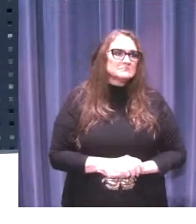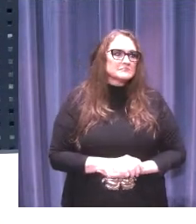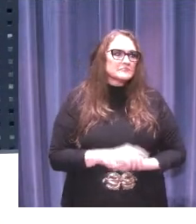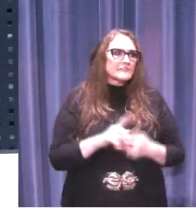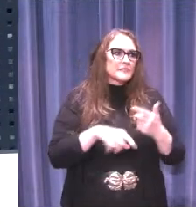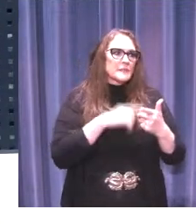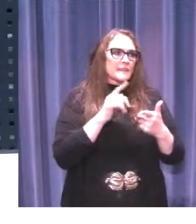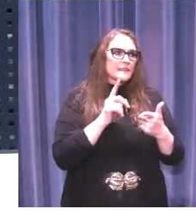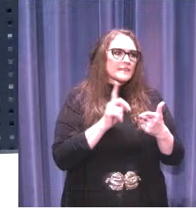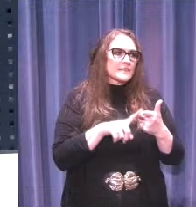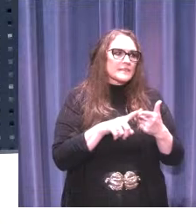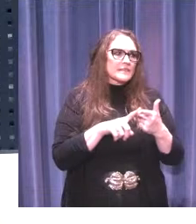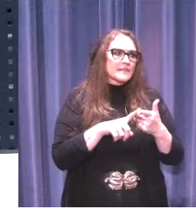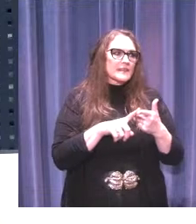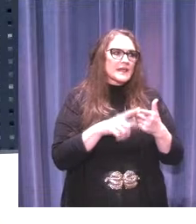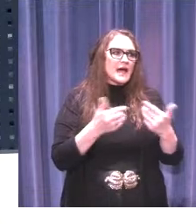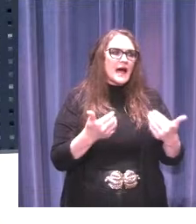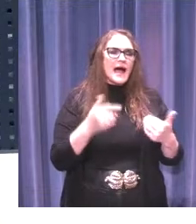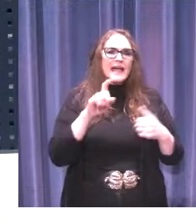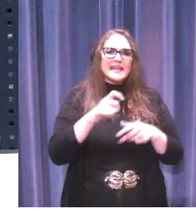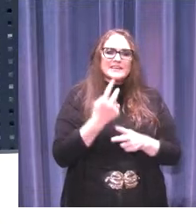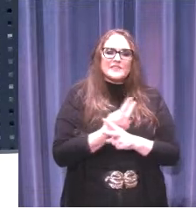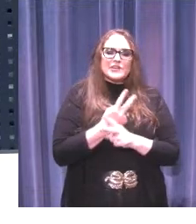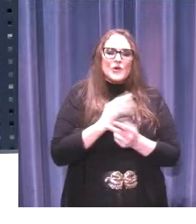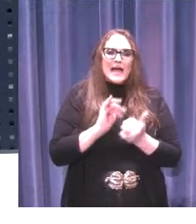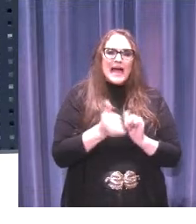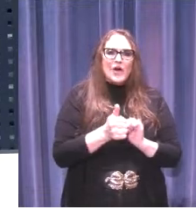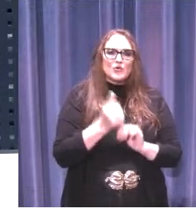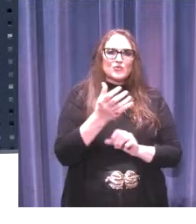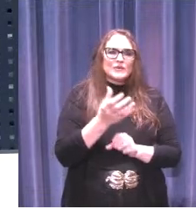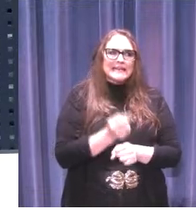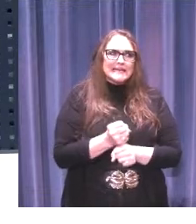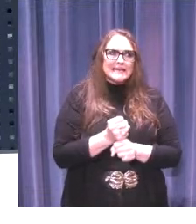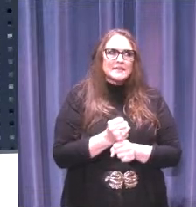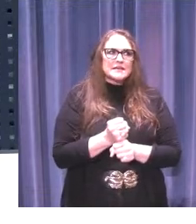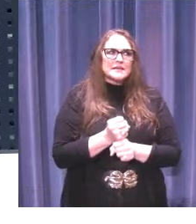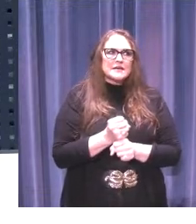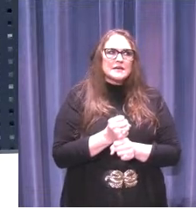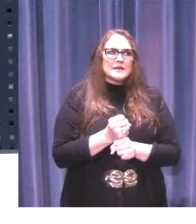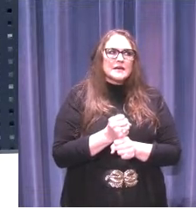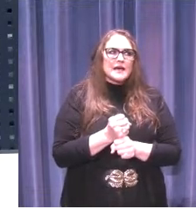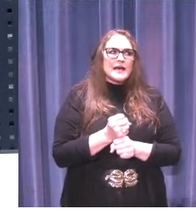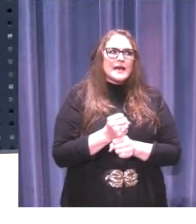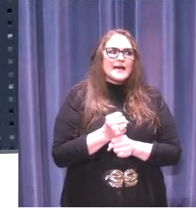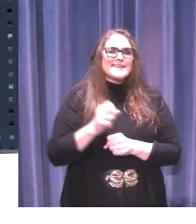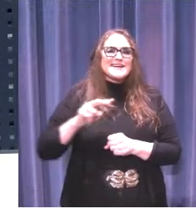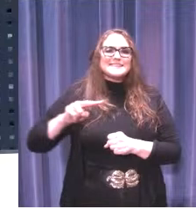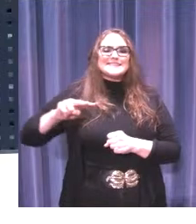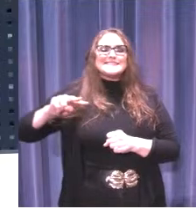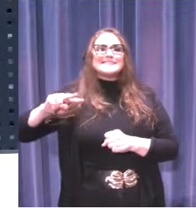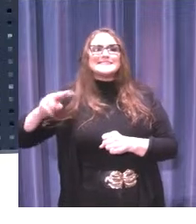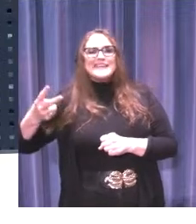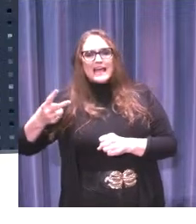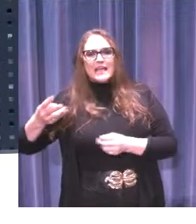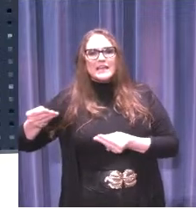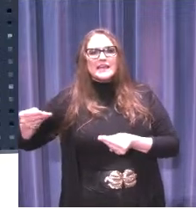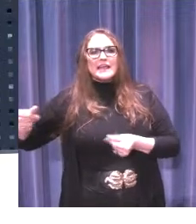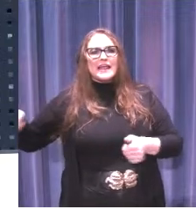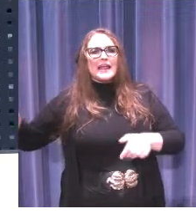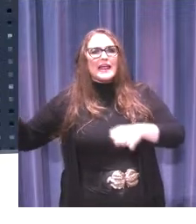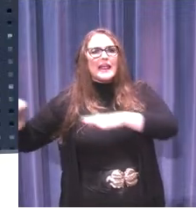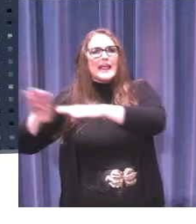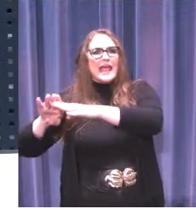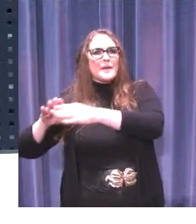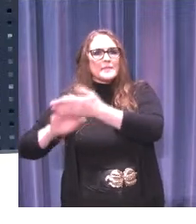then I had to figure out how to get a second campus that was near